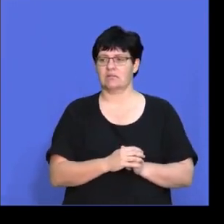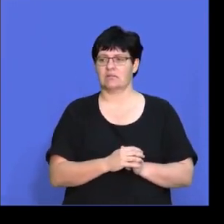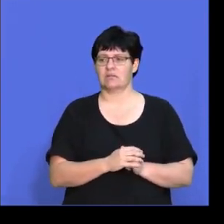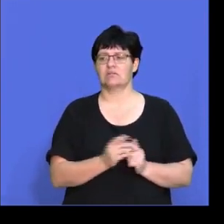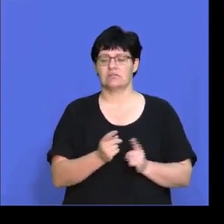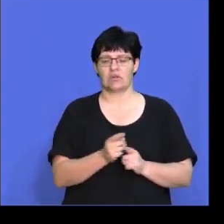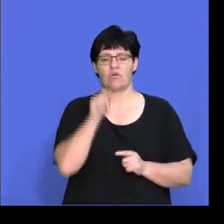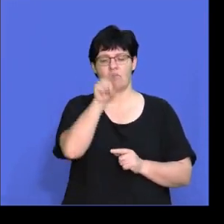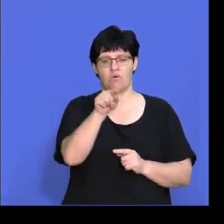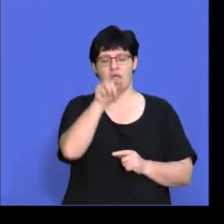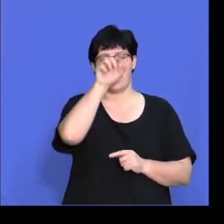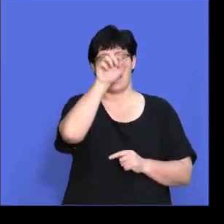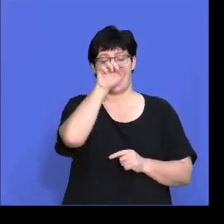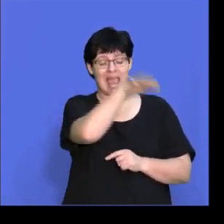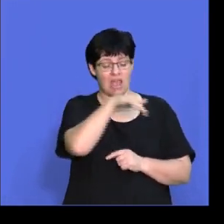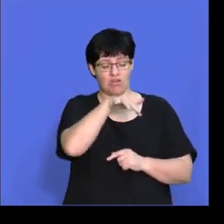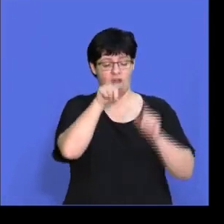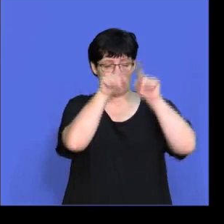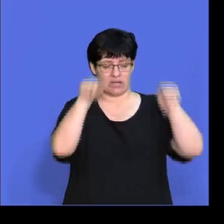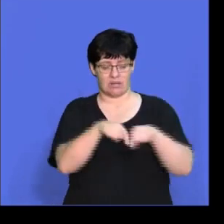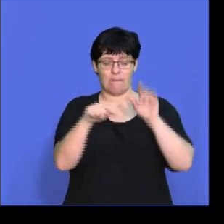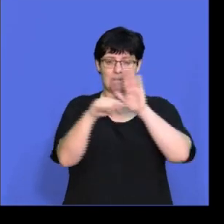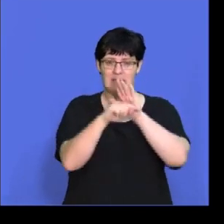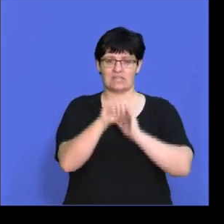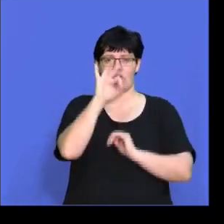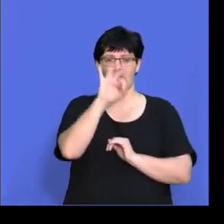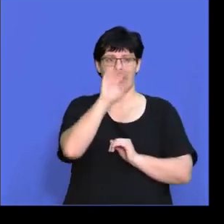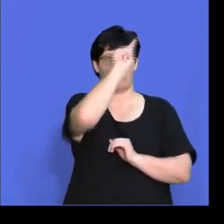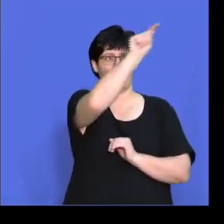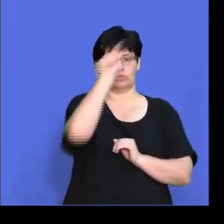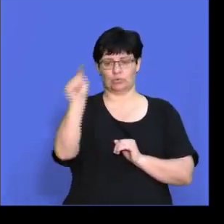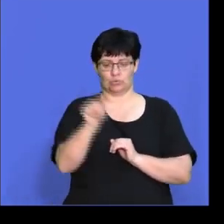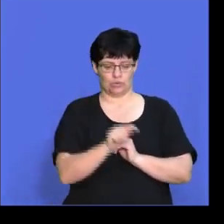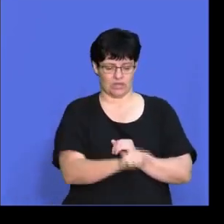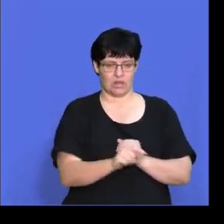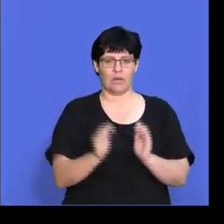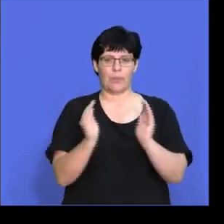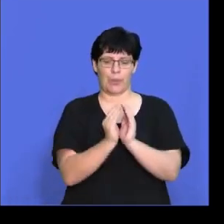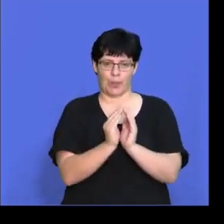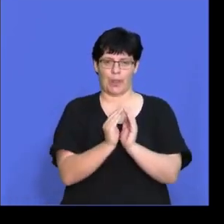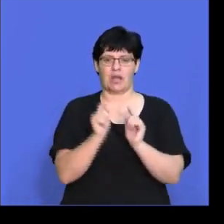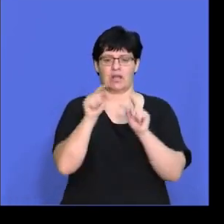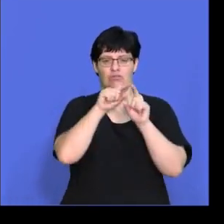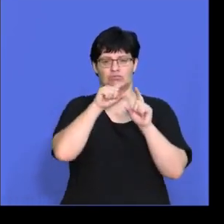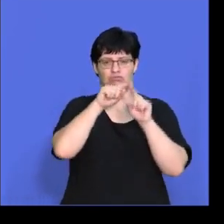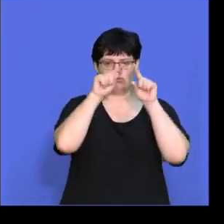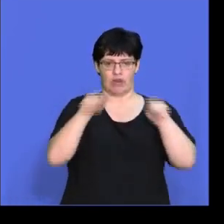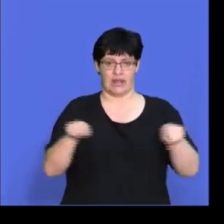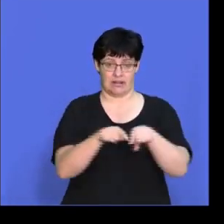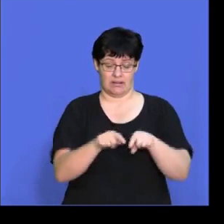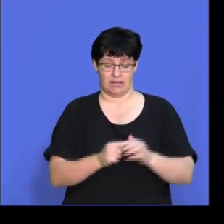to be the area of the rectangle minus the three areas of the smaller triangles.